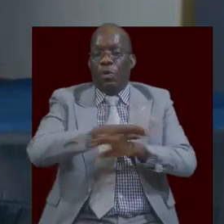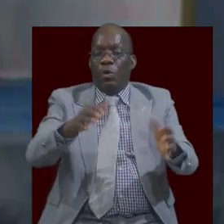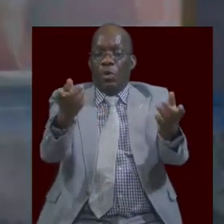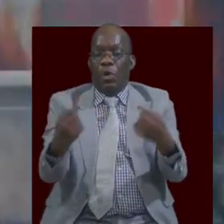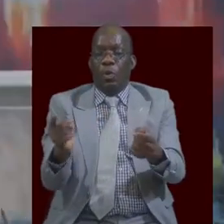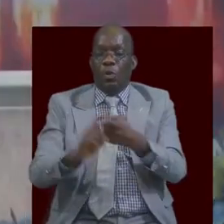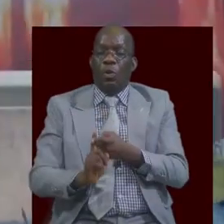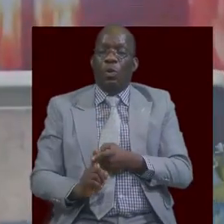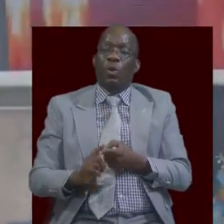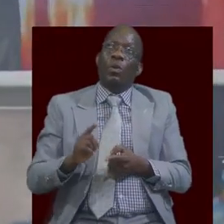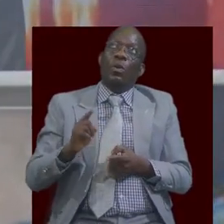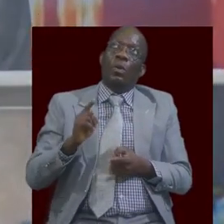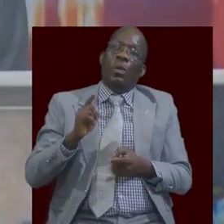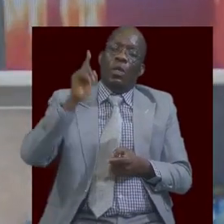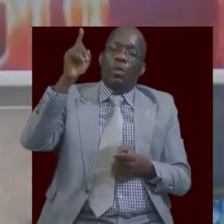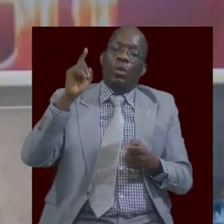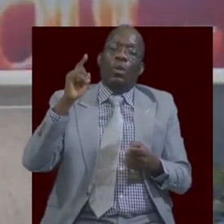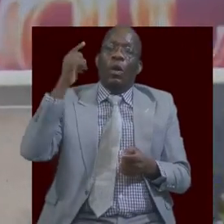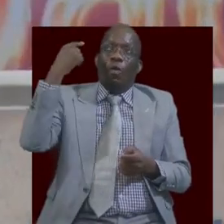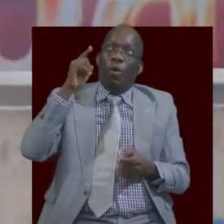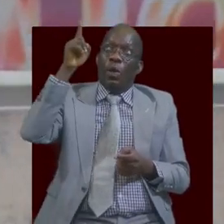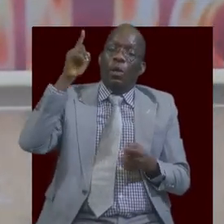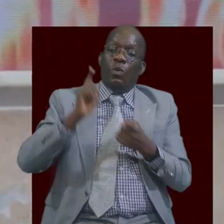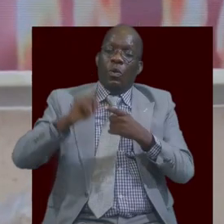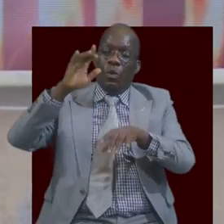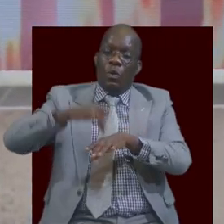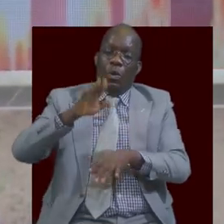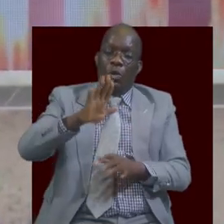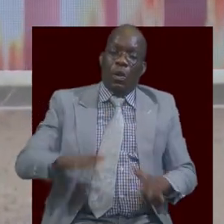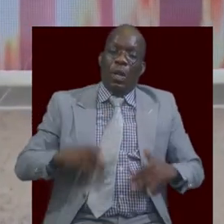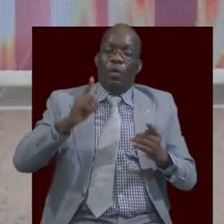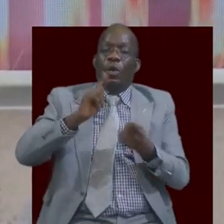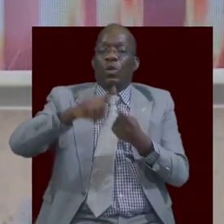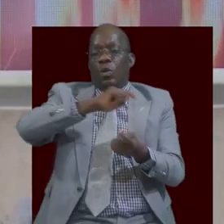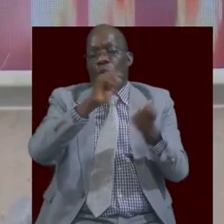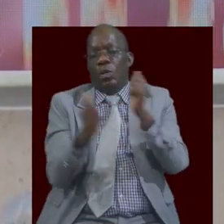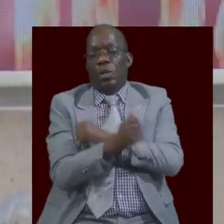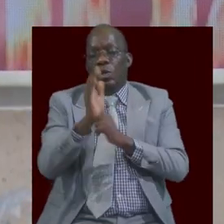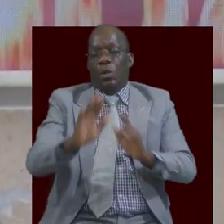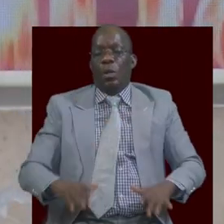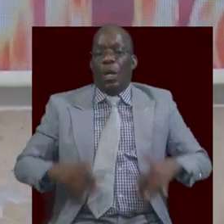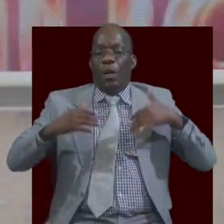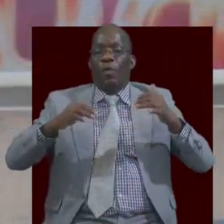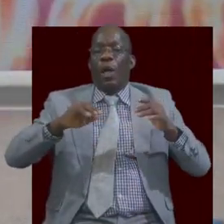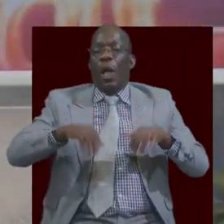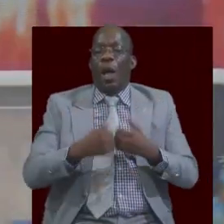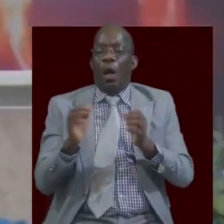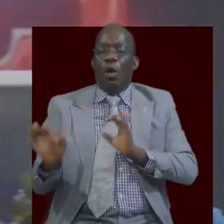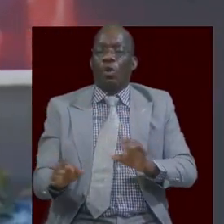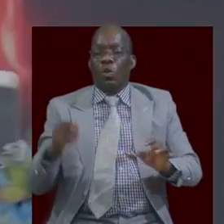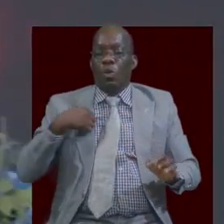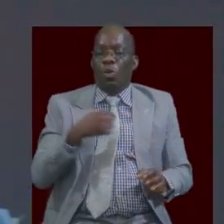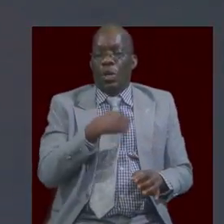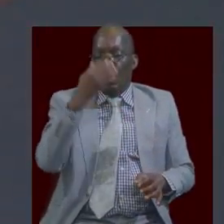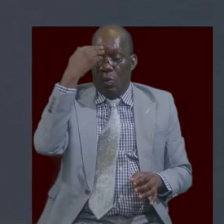him to touch your life, to turn your life around and to transform you, how would we know that Christ